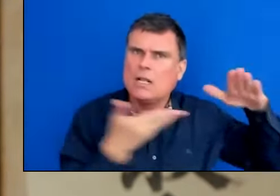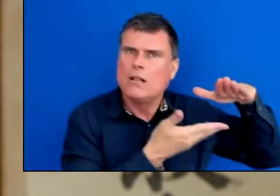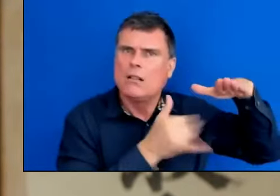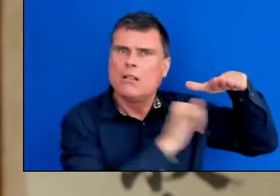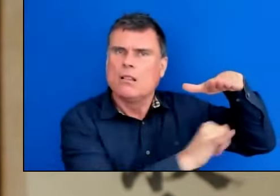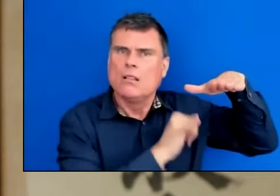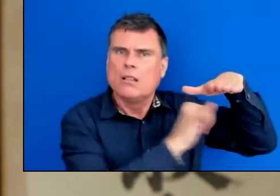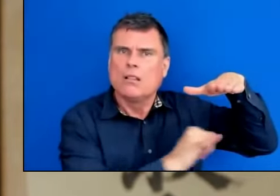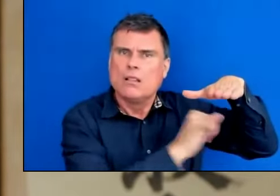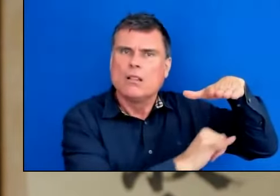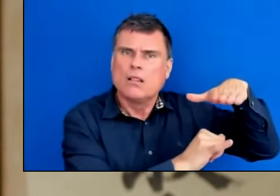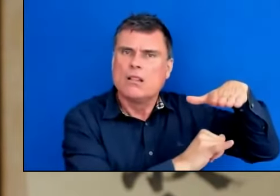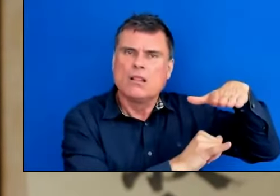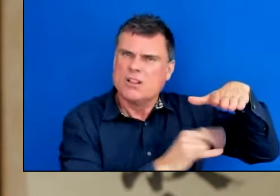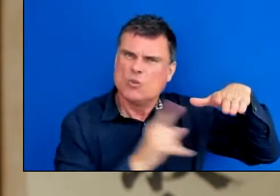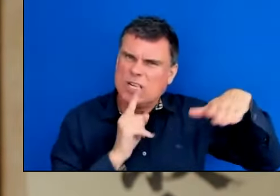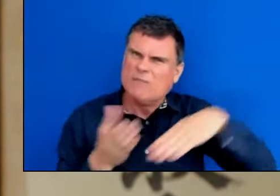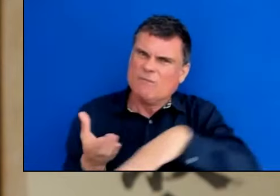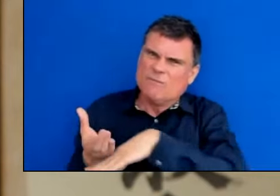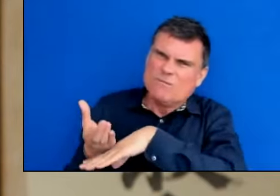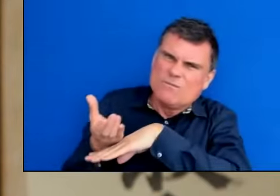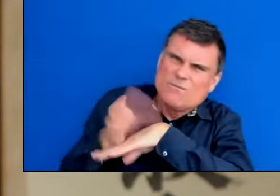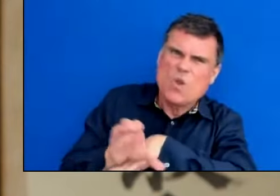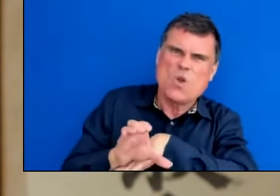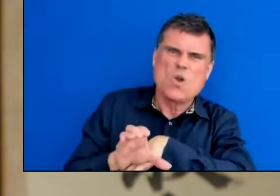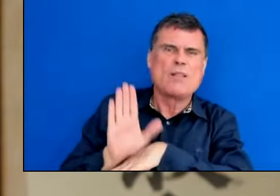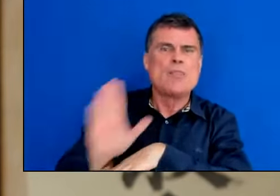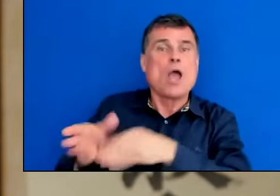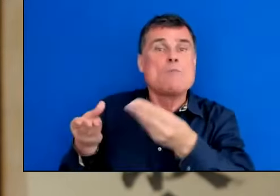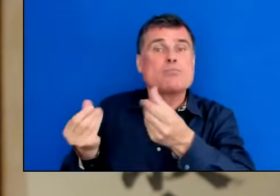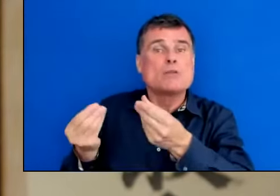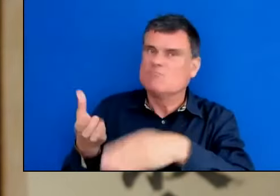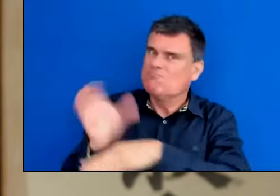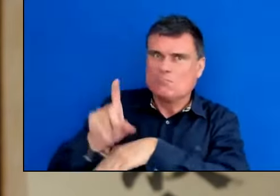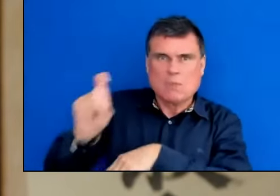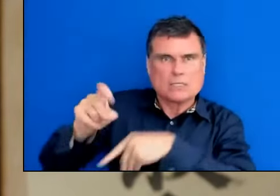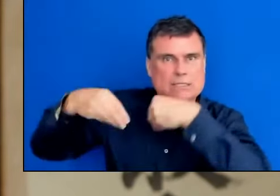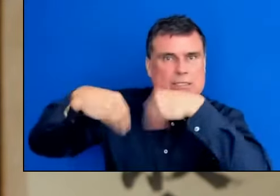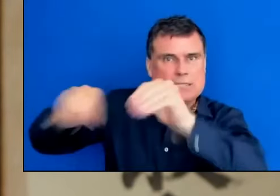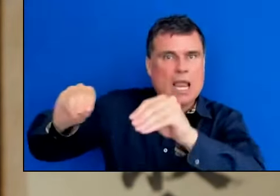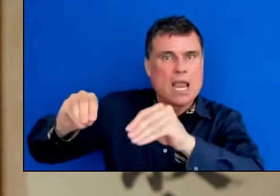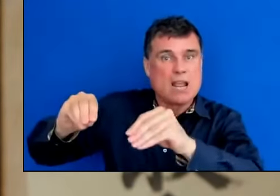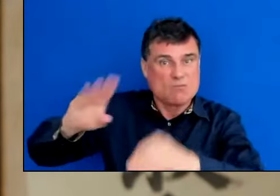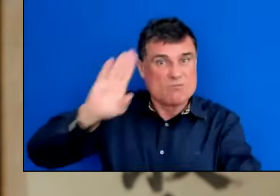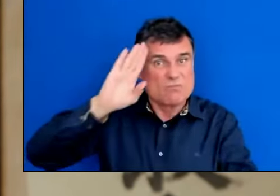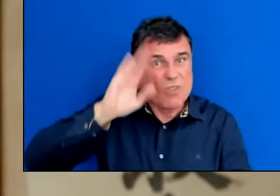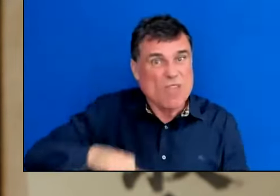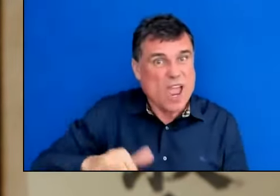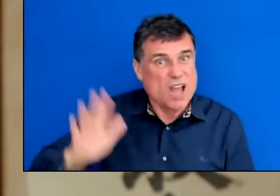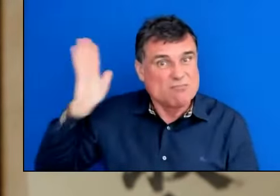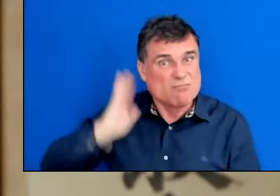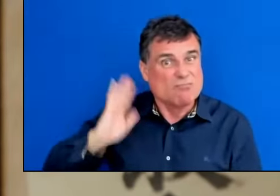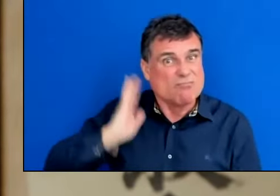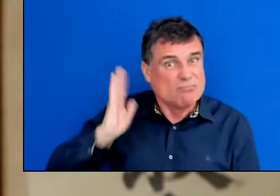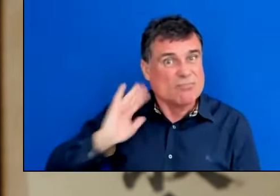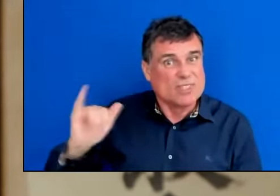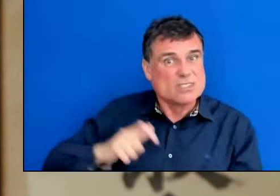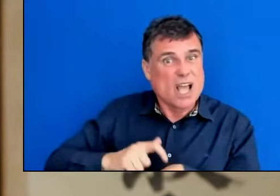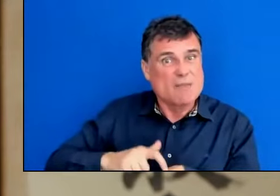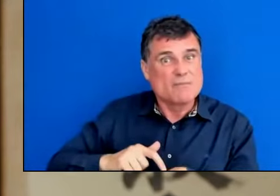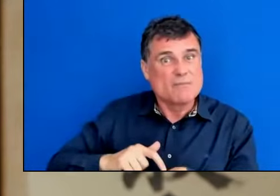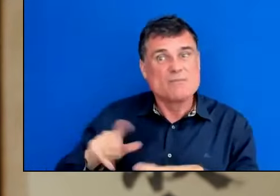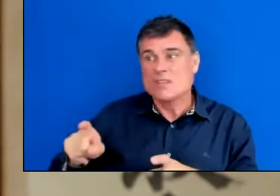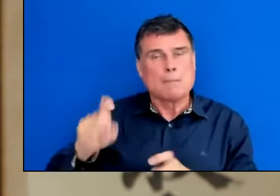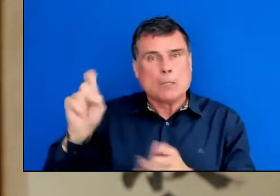to push for the confiscation and forced sale of all their property, and even held weekly auctions of